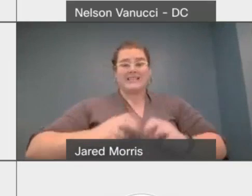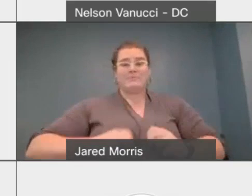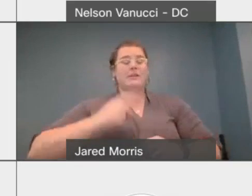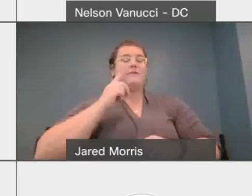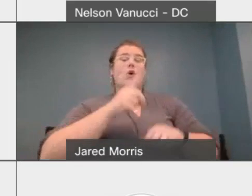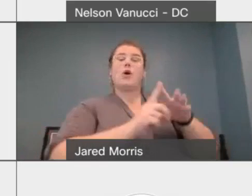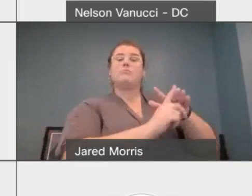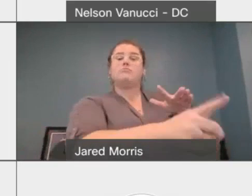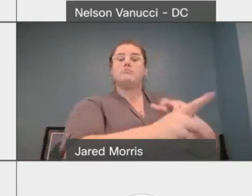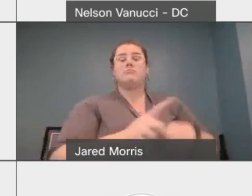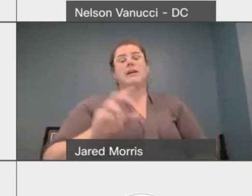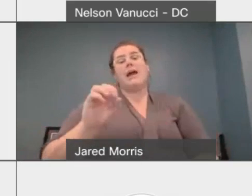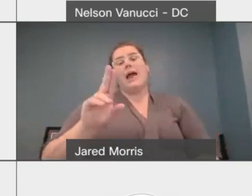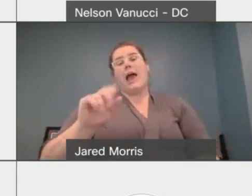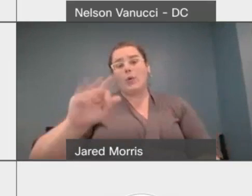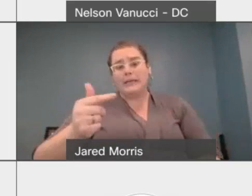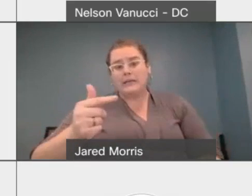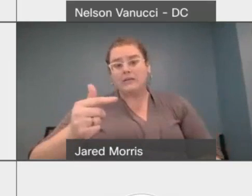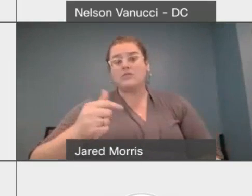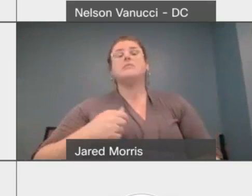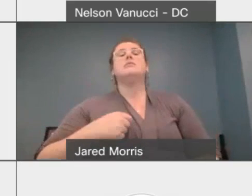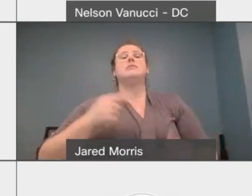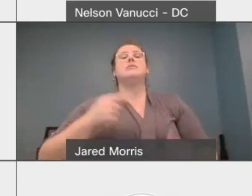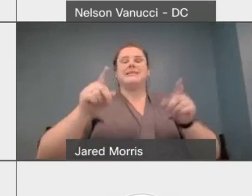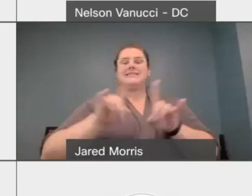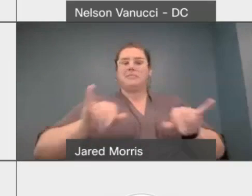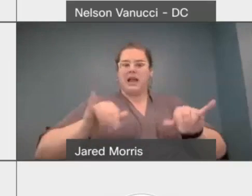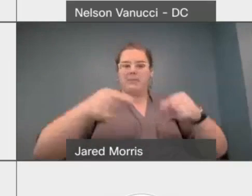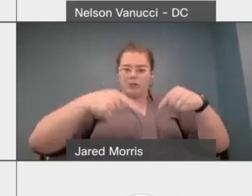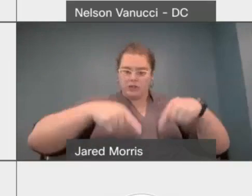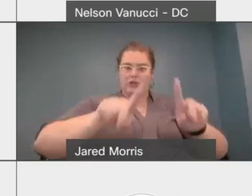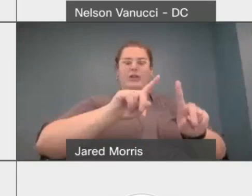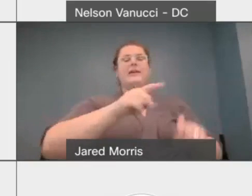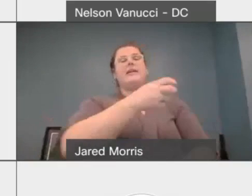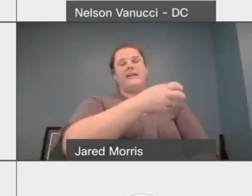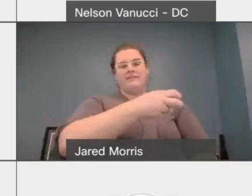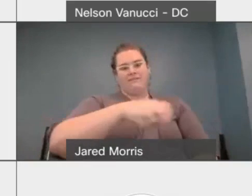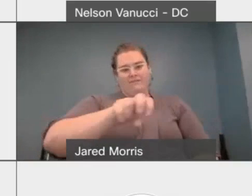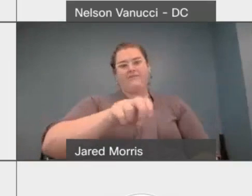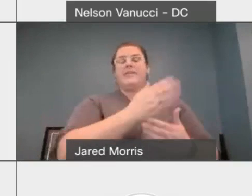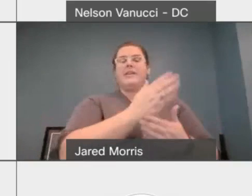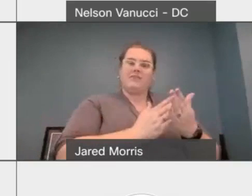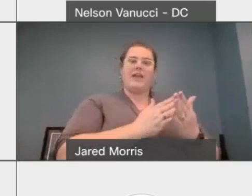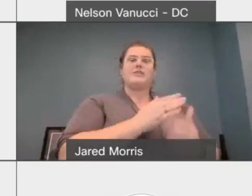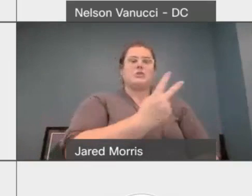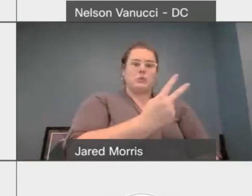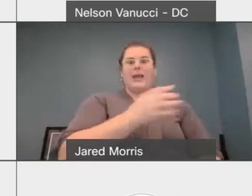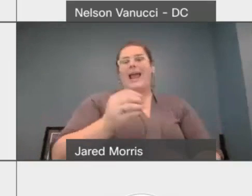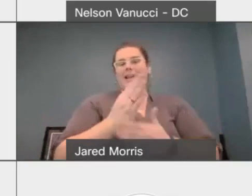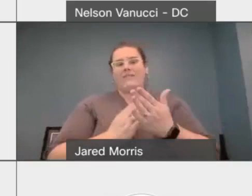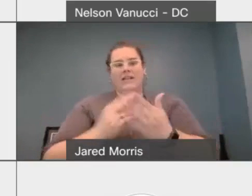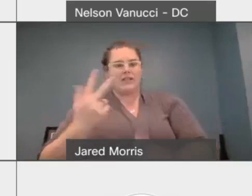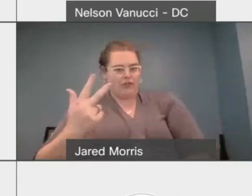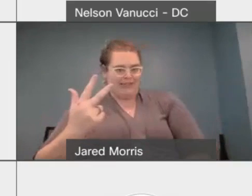quarantine while DC is in phase 2 of reopening and should still be strongly considered in phase 3.